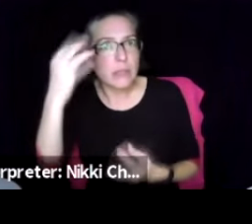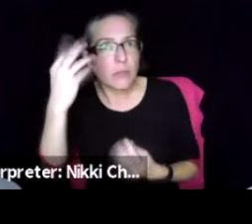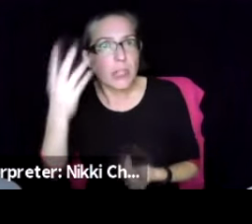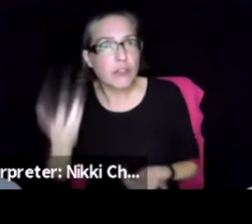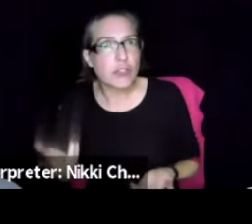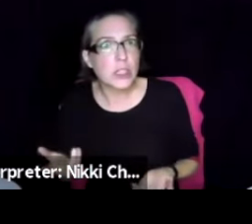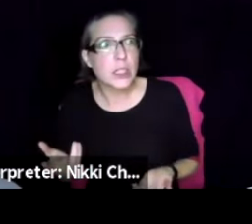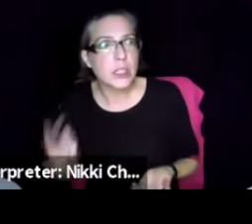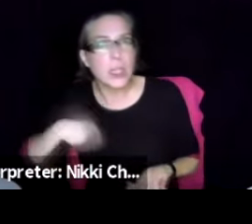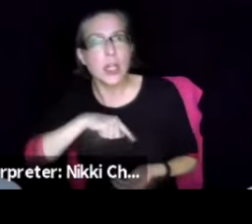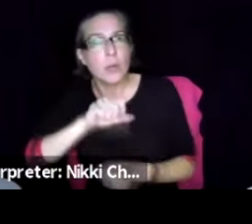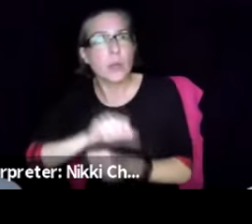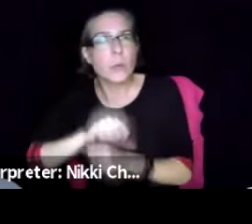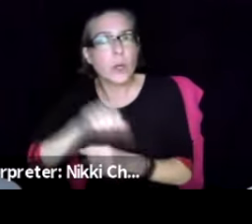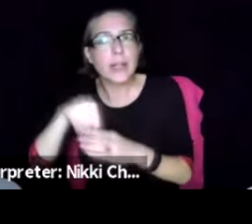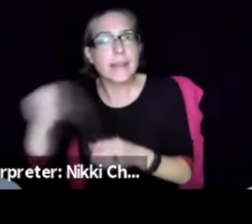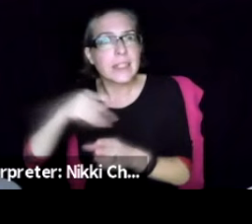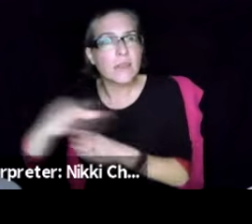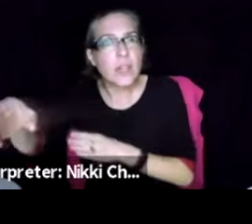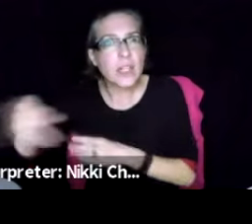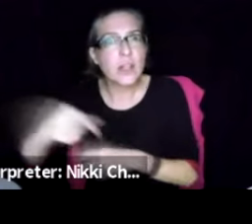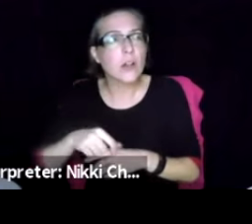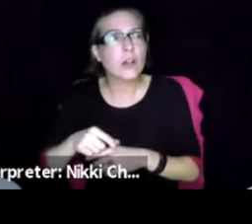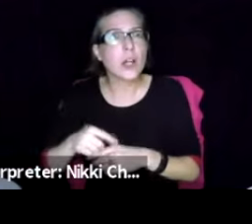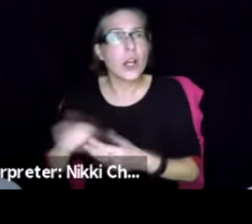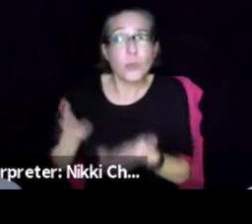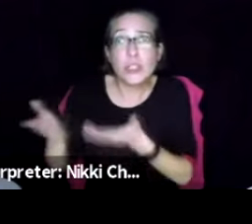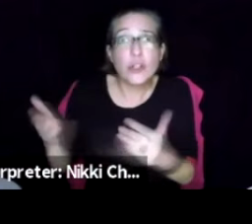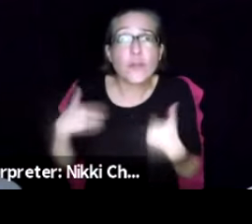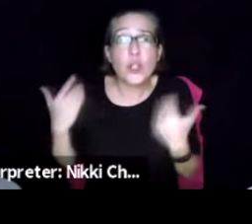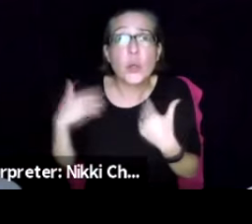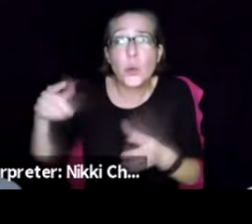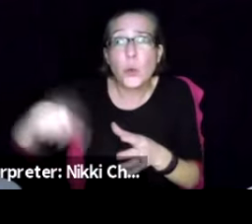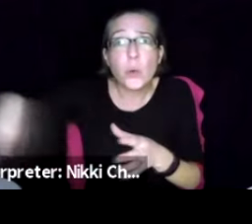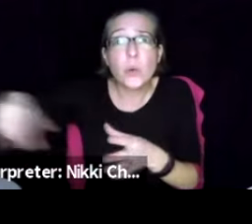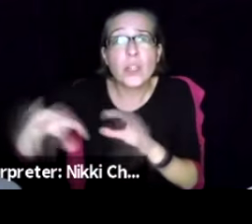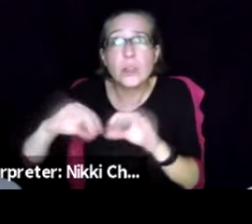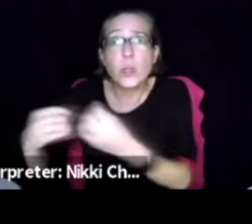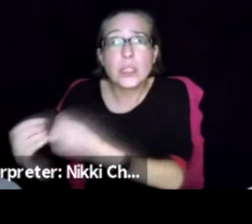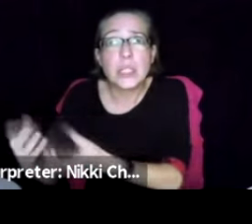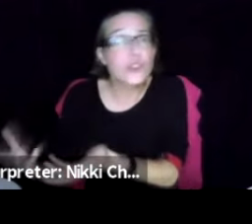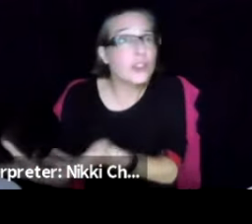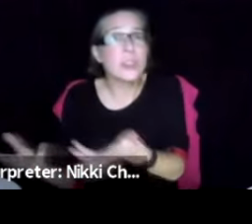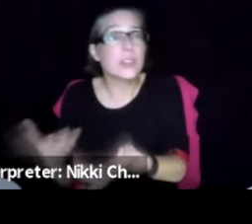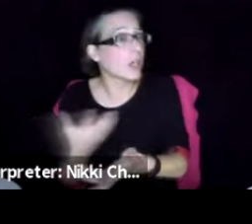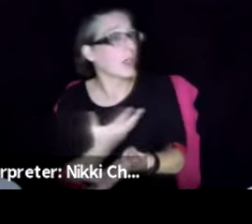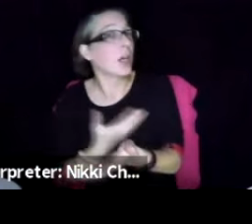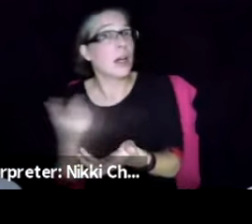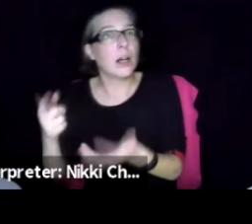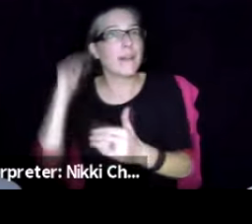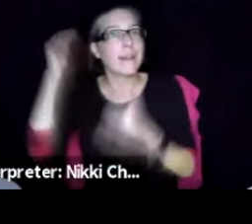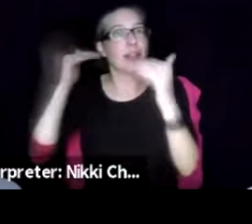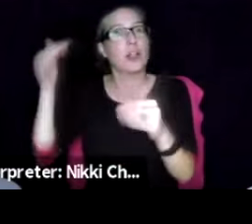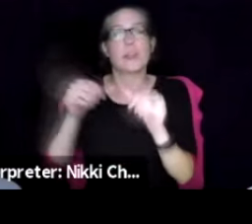in the field and who work in youth serving organizations, they're constantly saying like this information